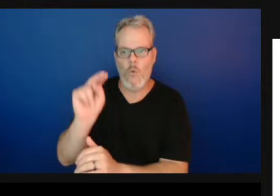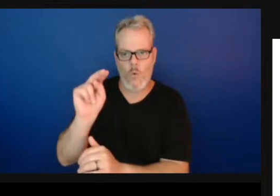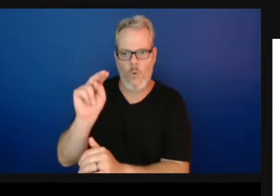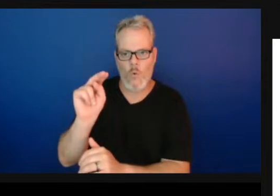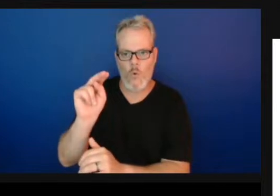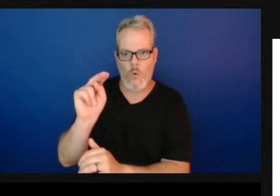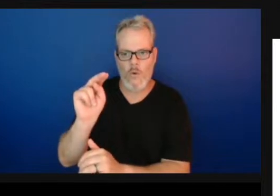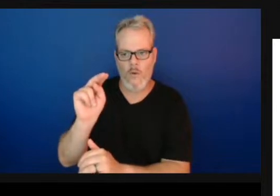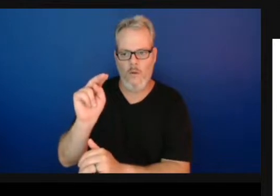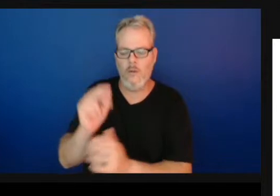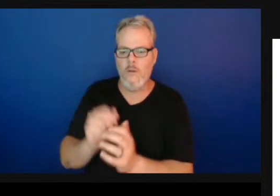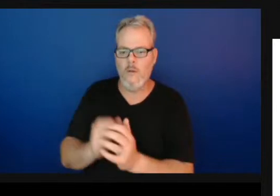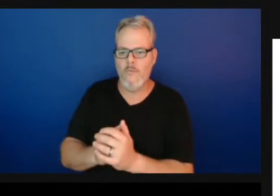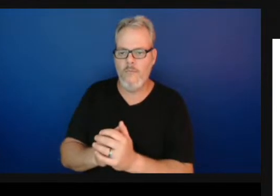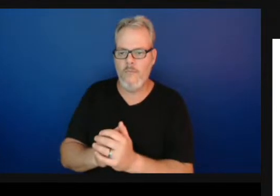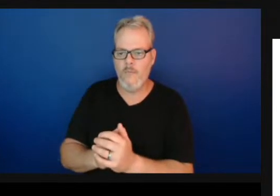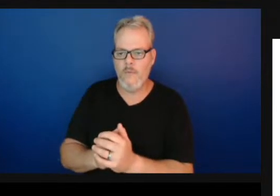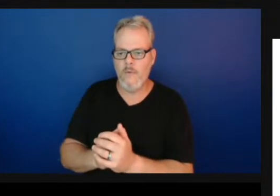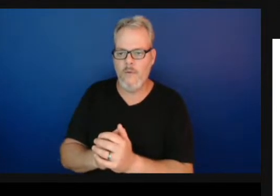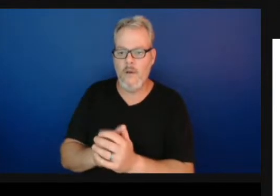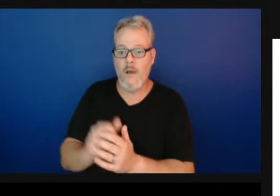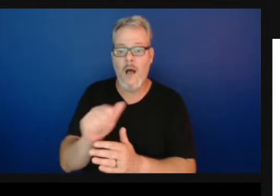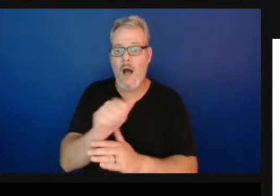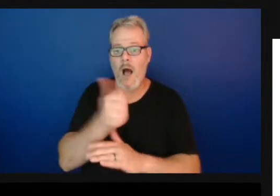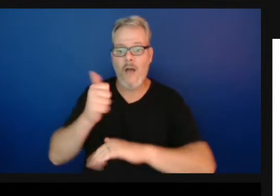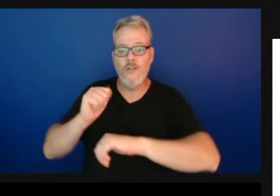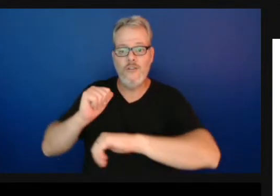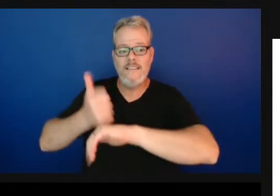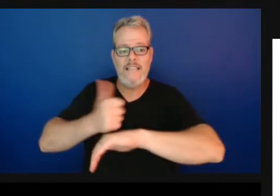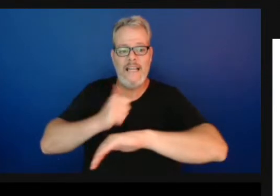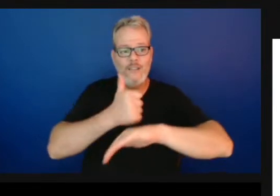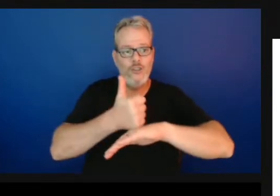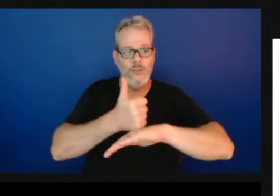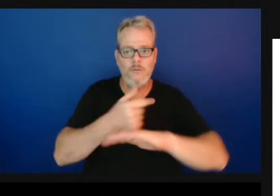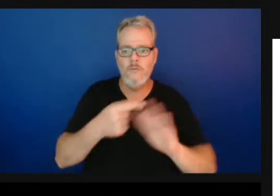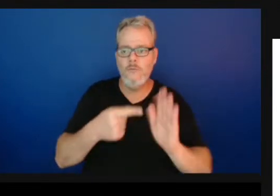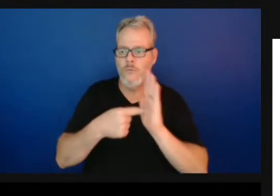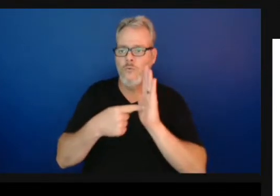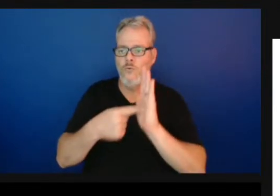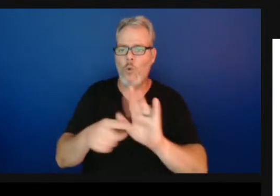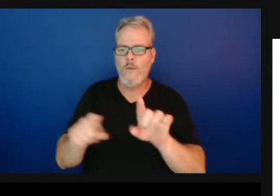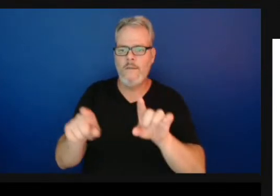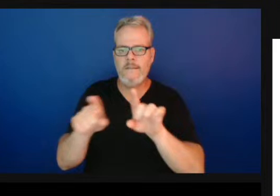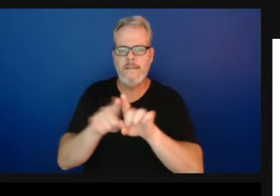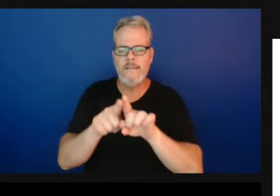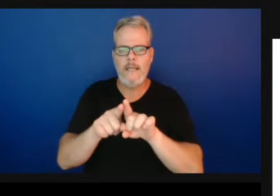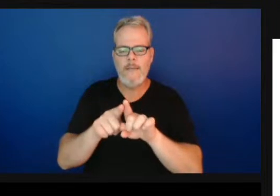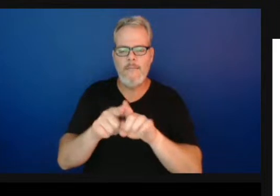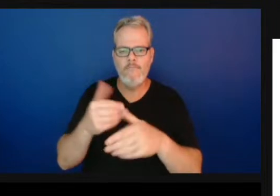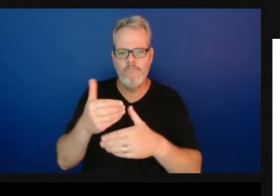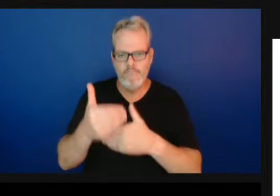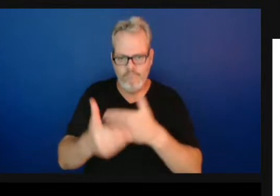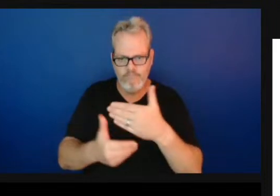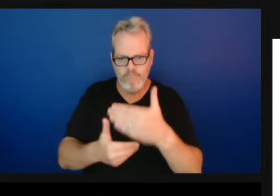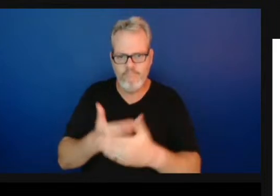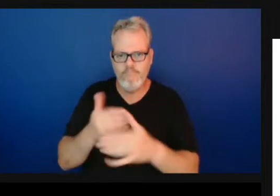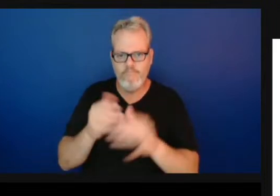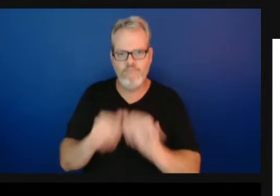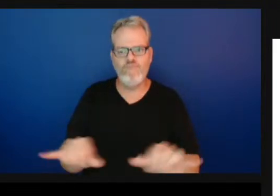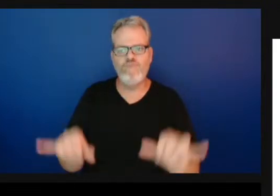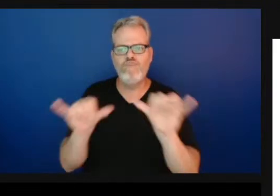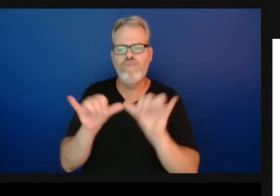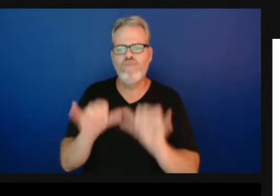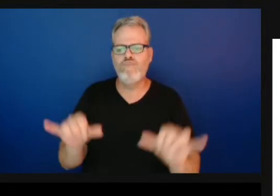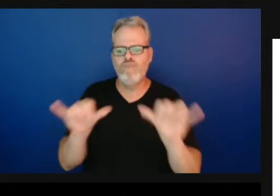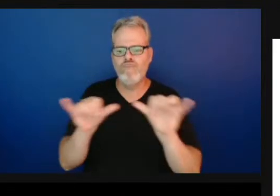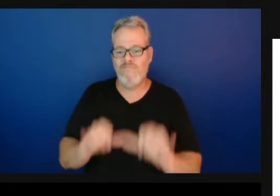with other station at Puhimau showing that same pattern, but this station was only installed in 2023.